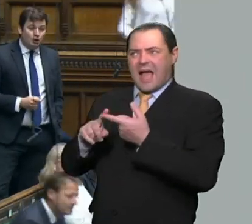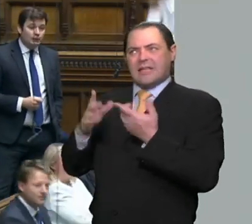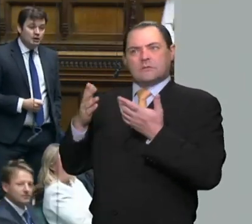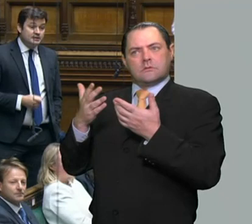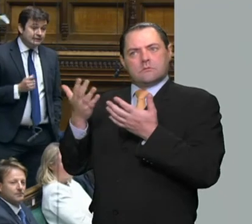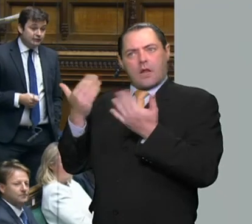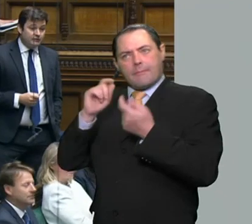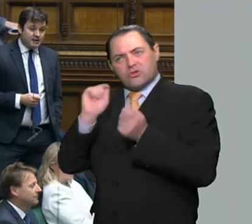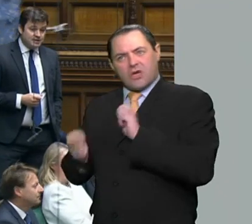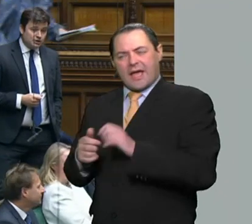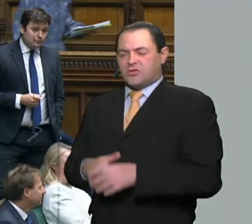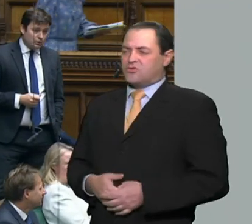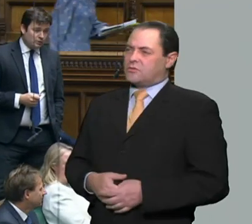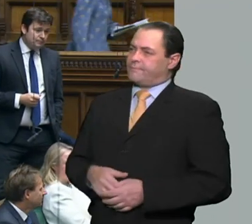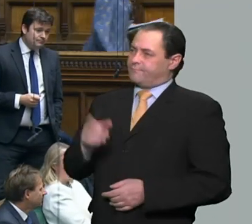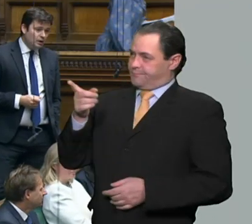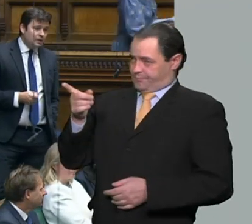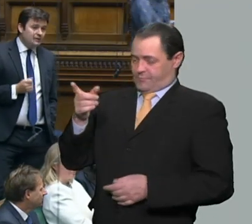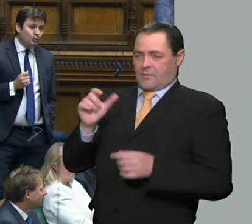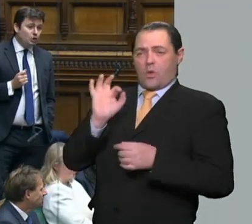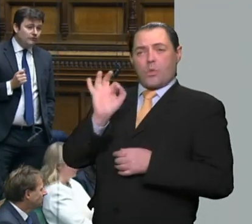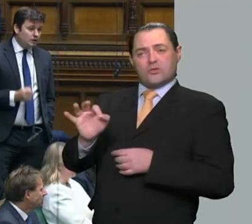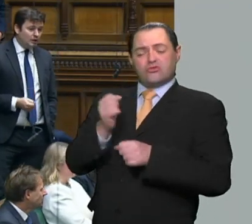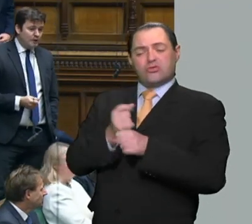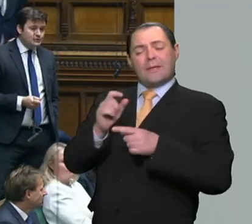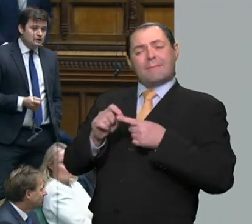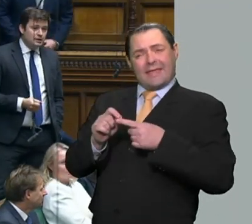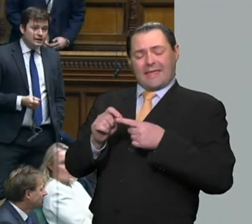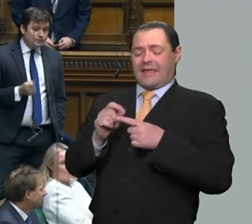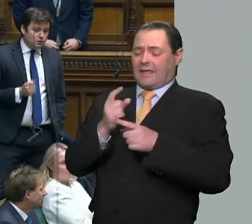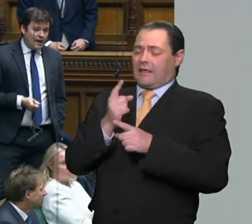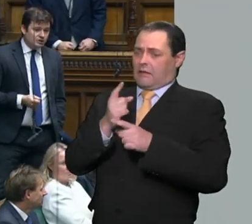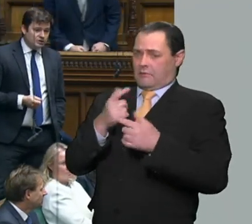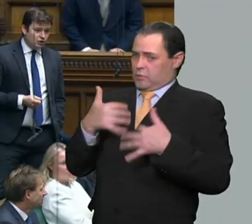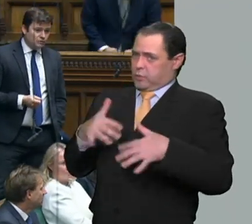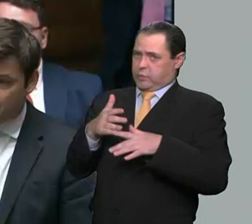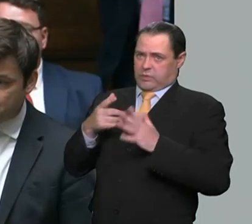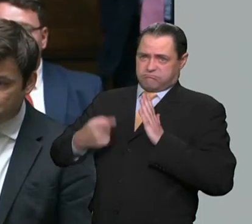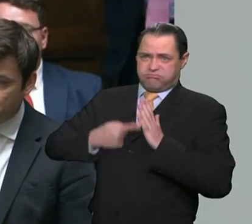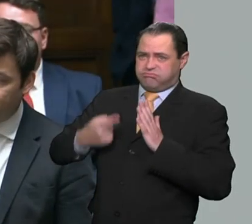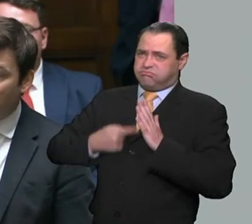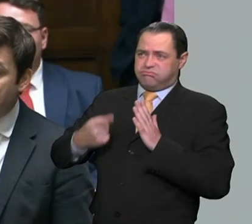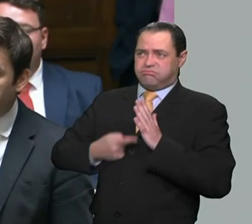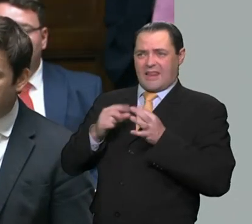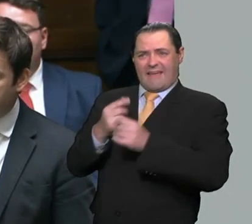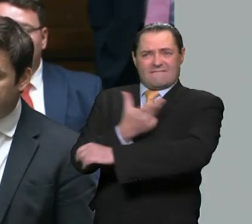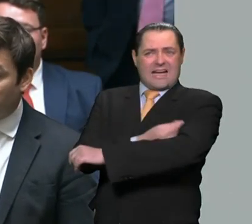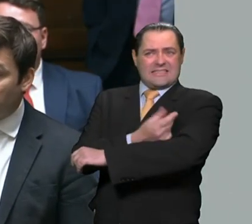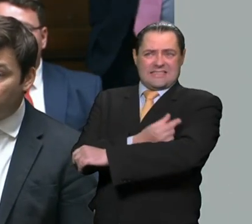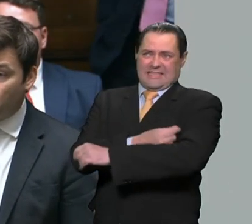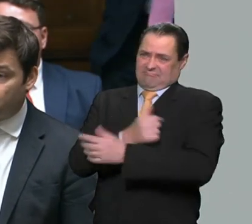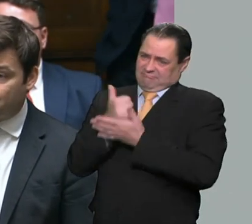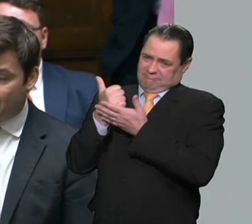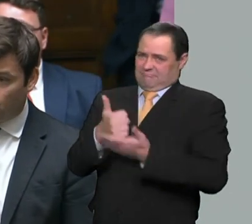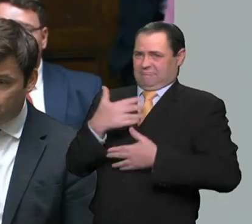brilliant job delivering the vaccination programme. They've had to work very long hours in the most challenging circumstances, and now they're having to deal with a